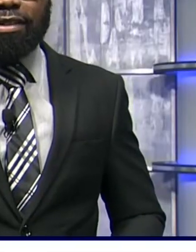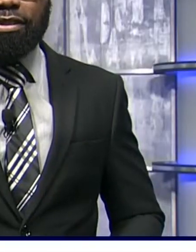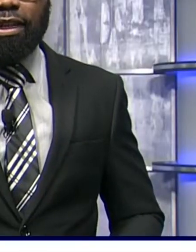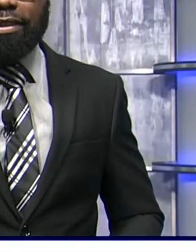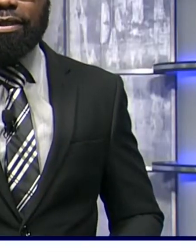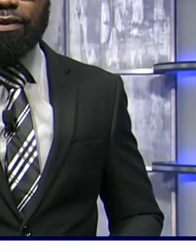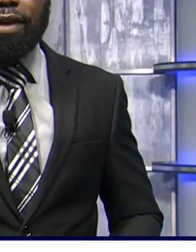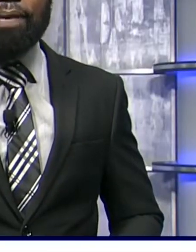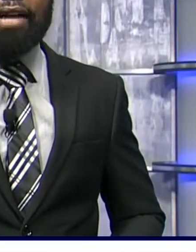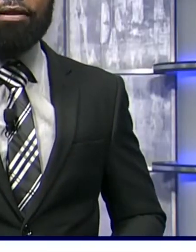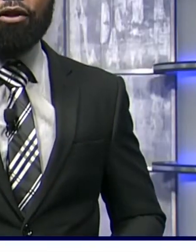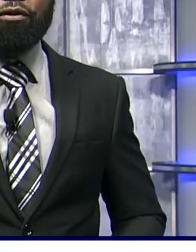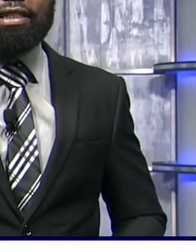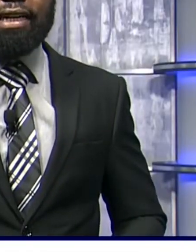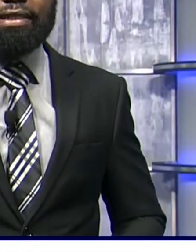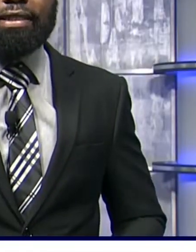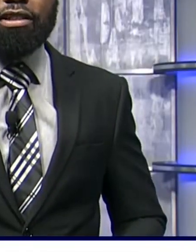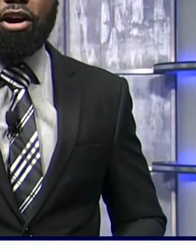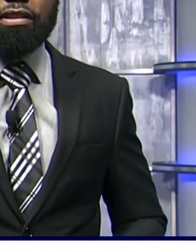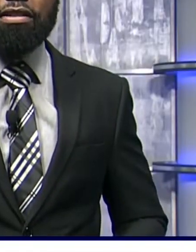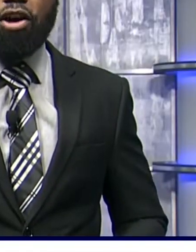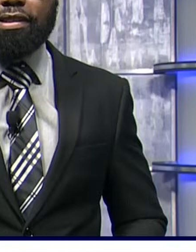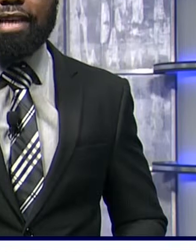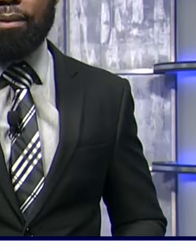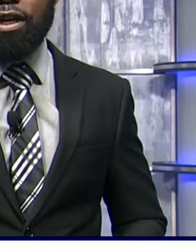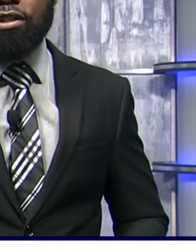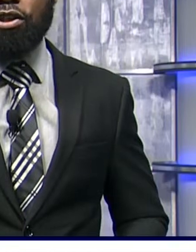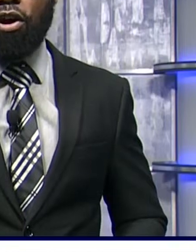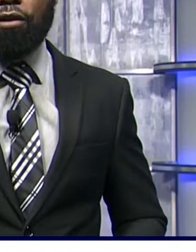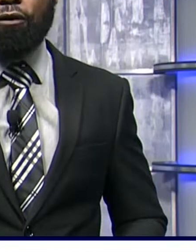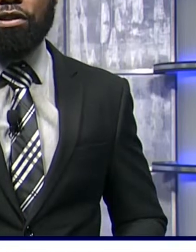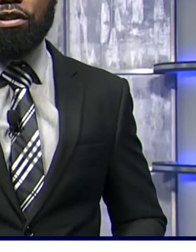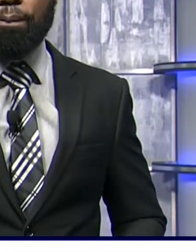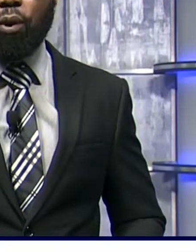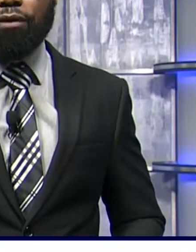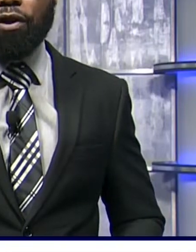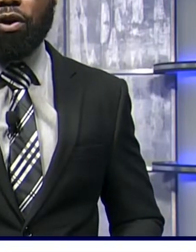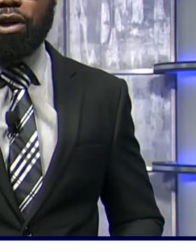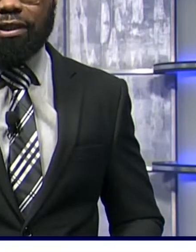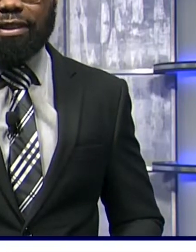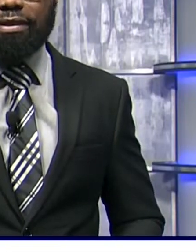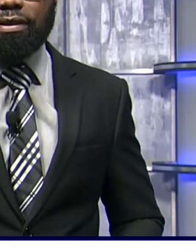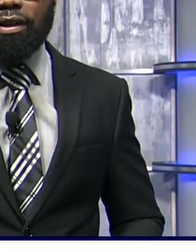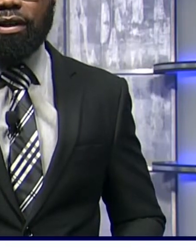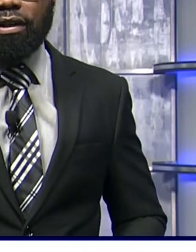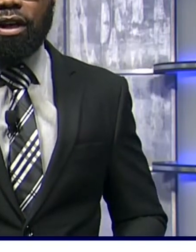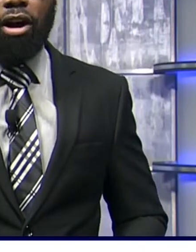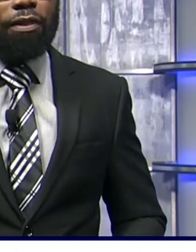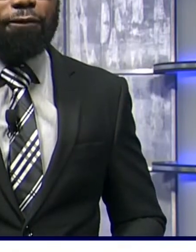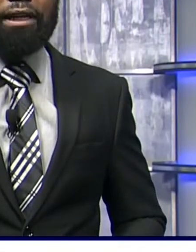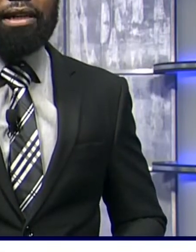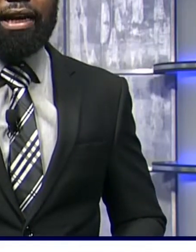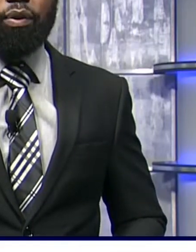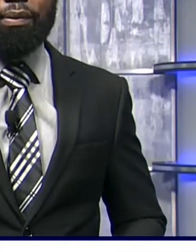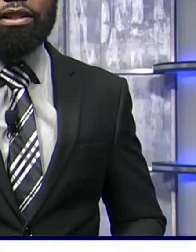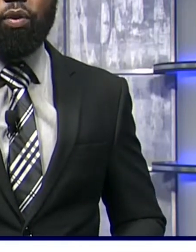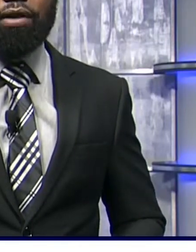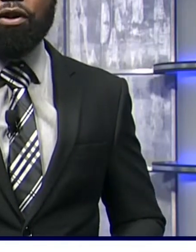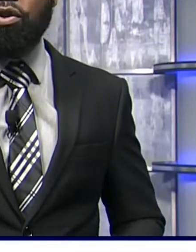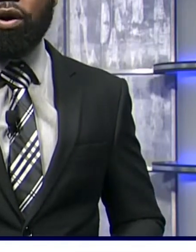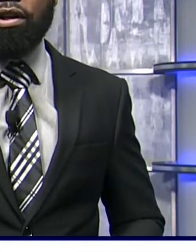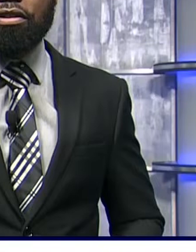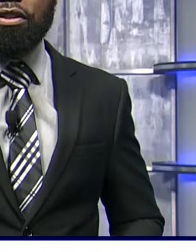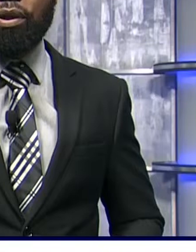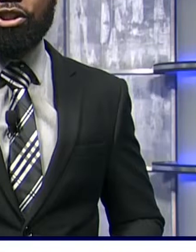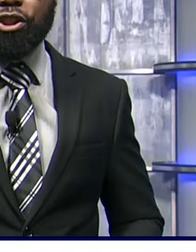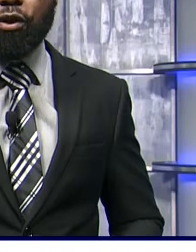Making headlines tonight, the impact of COVID-19 causes COSCAP to call for support for local artists. On the front line, we meet one of